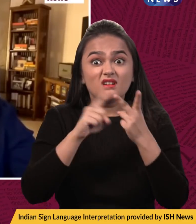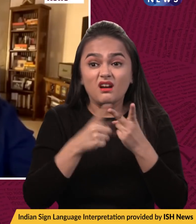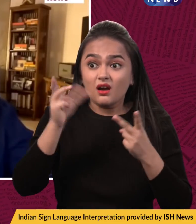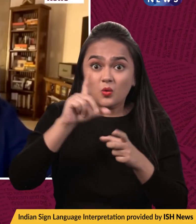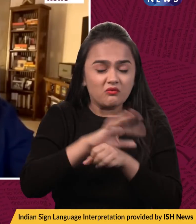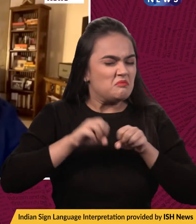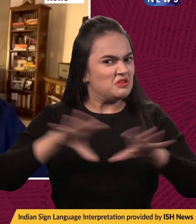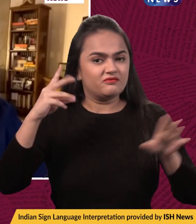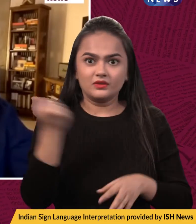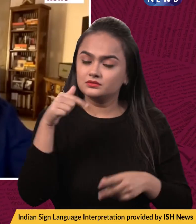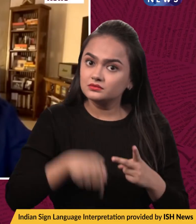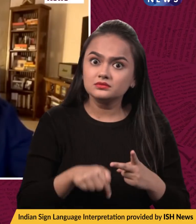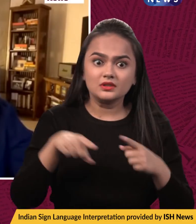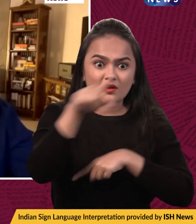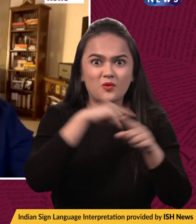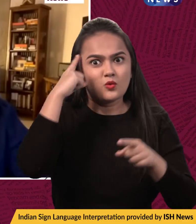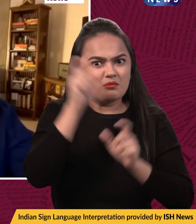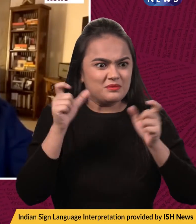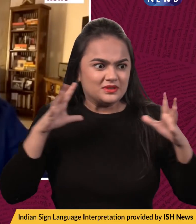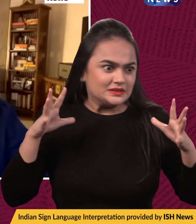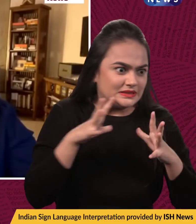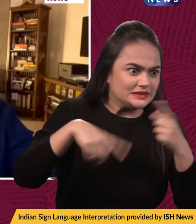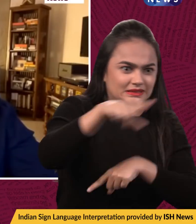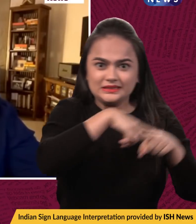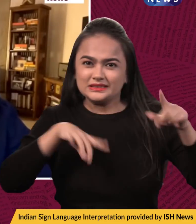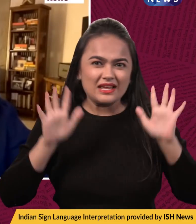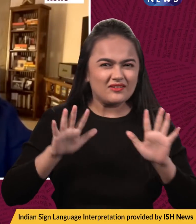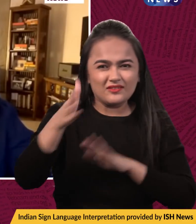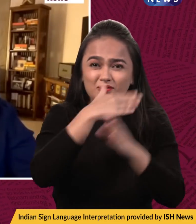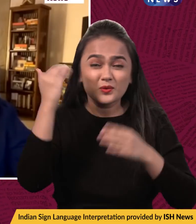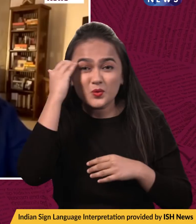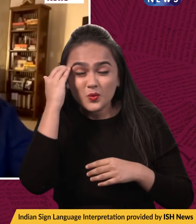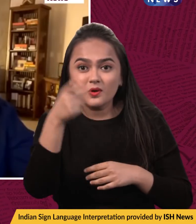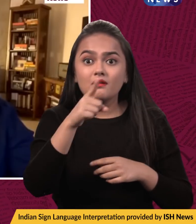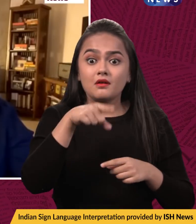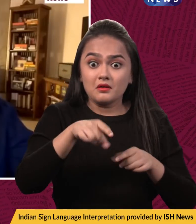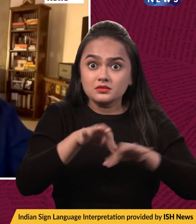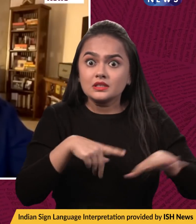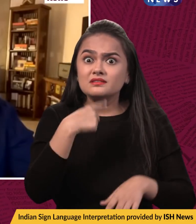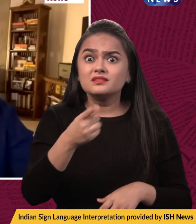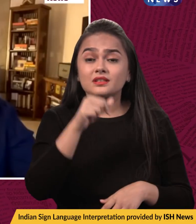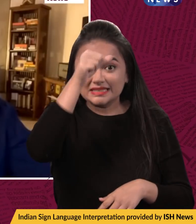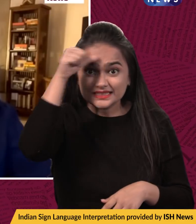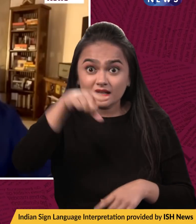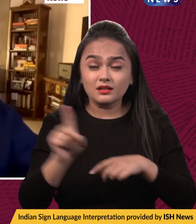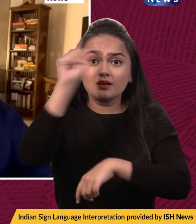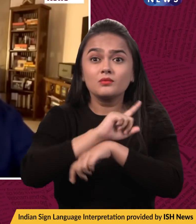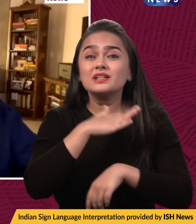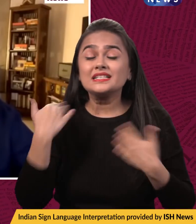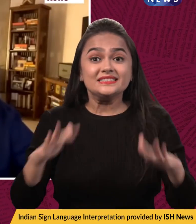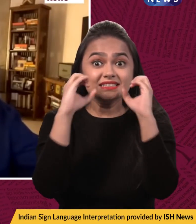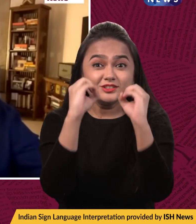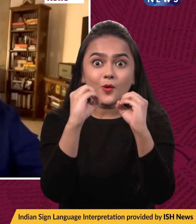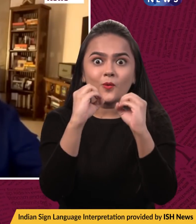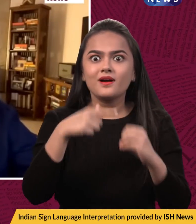second wave of COVID, given how tightly packed the people are in this city. But the fact that the city has reported 0 COVID deaths is, of